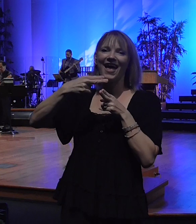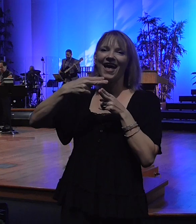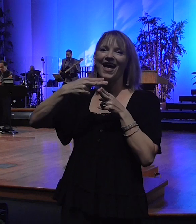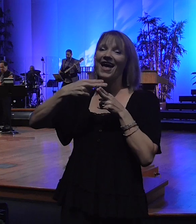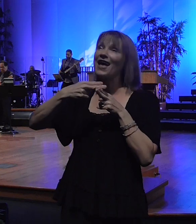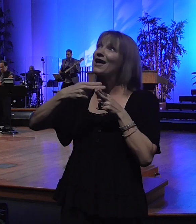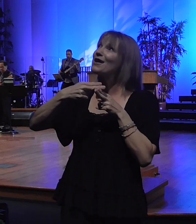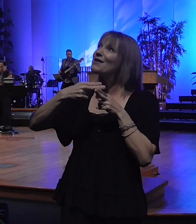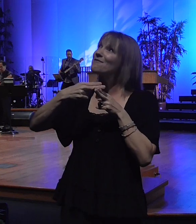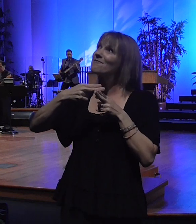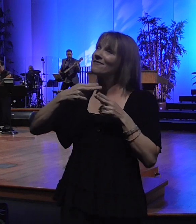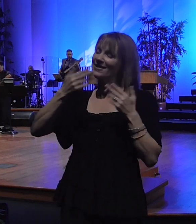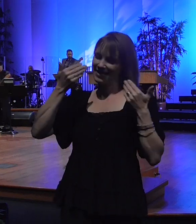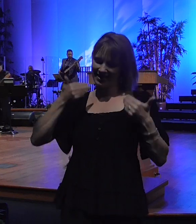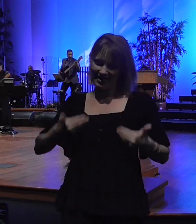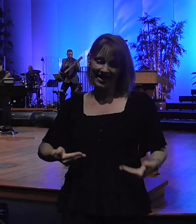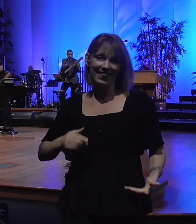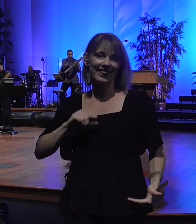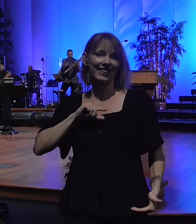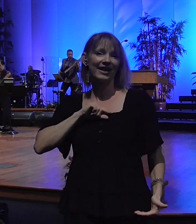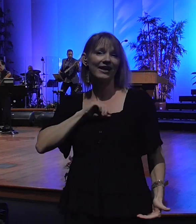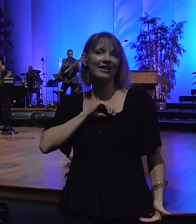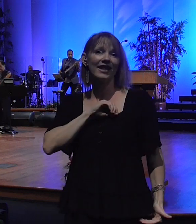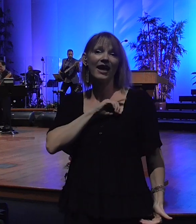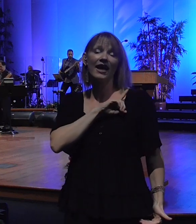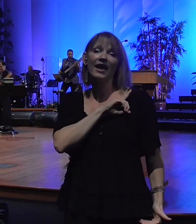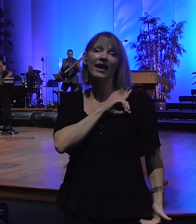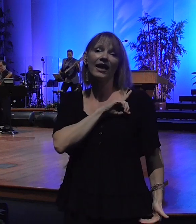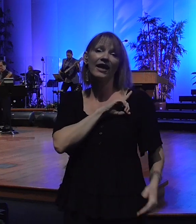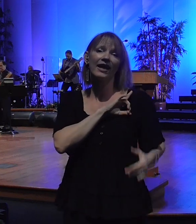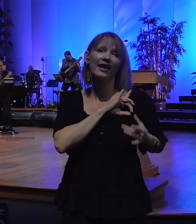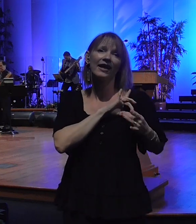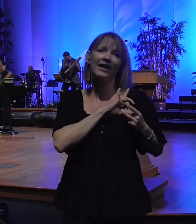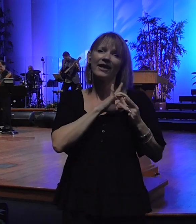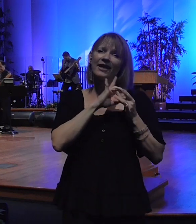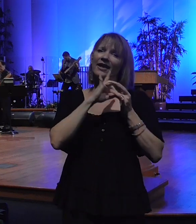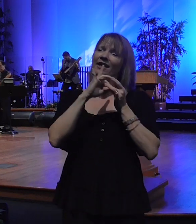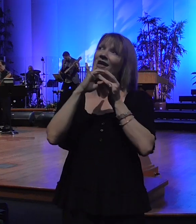name in the clay.